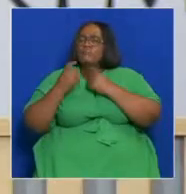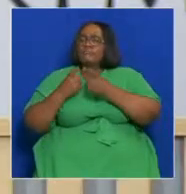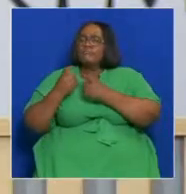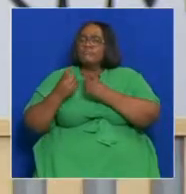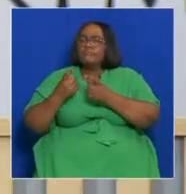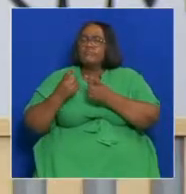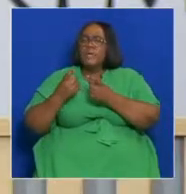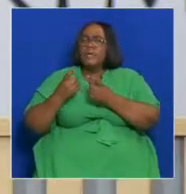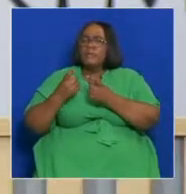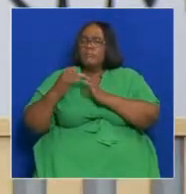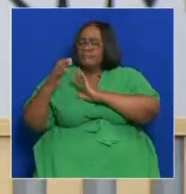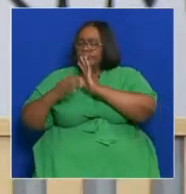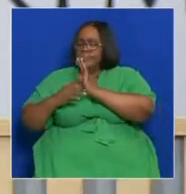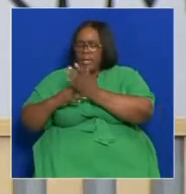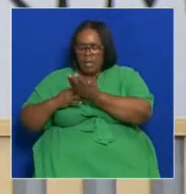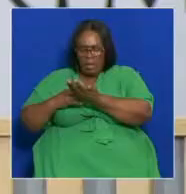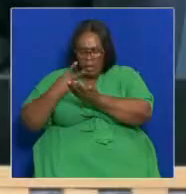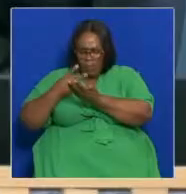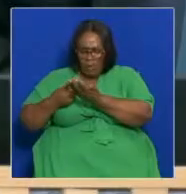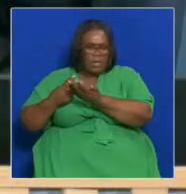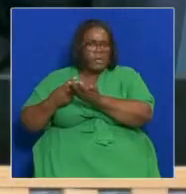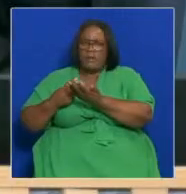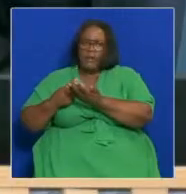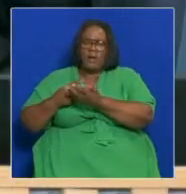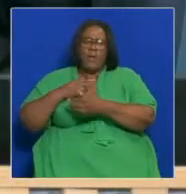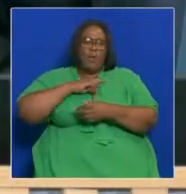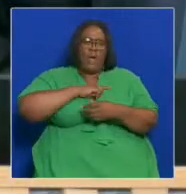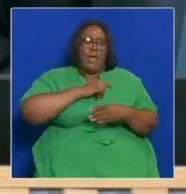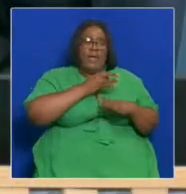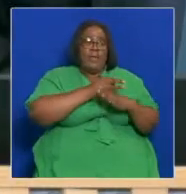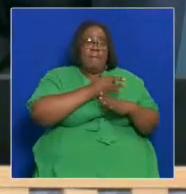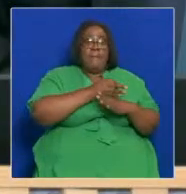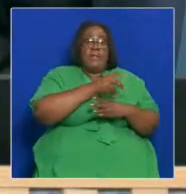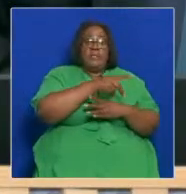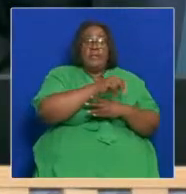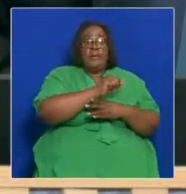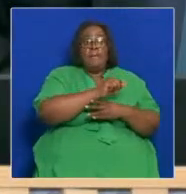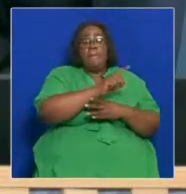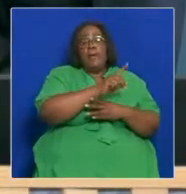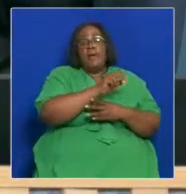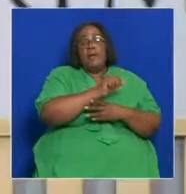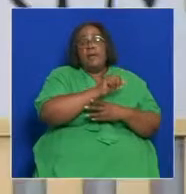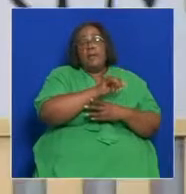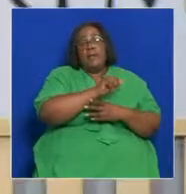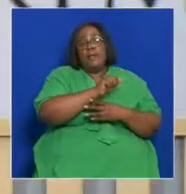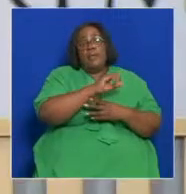what happened in this case. He never saw the Section 27 referral.